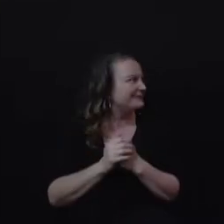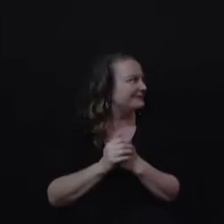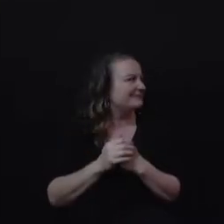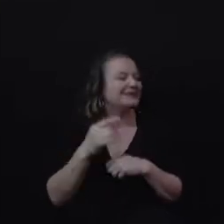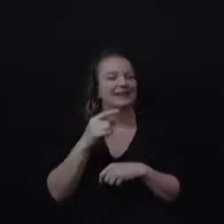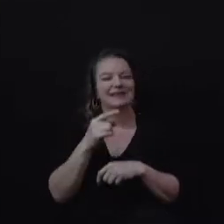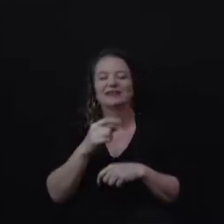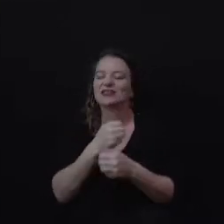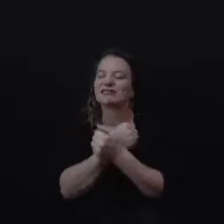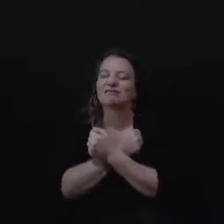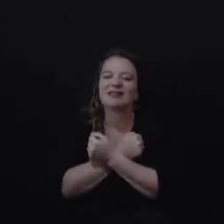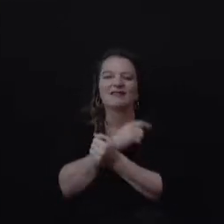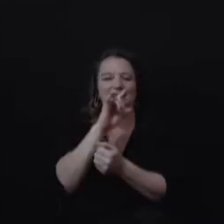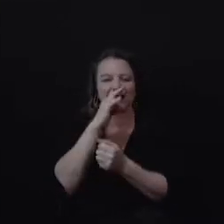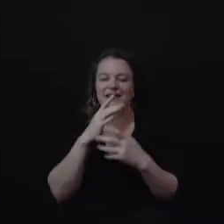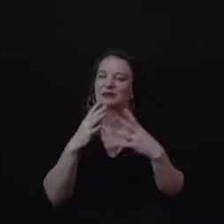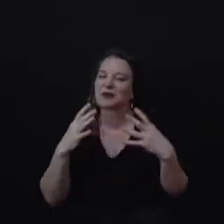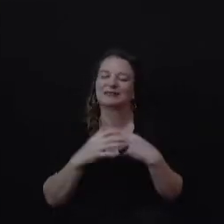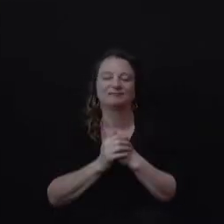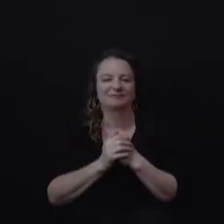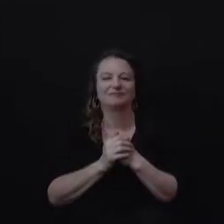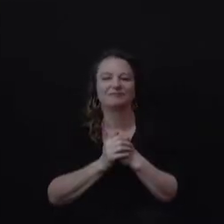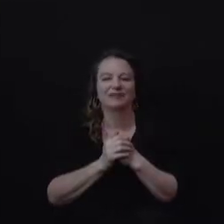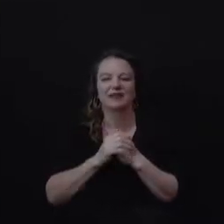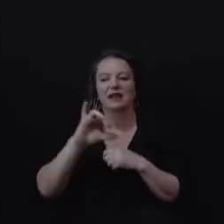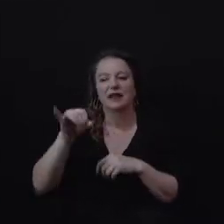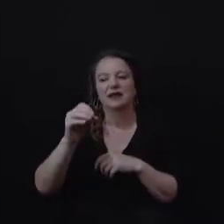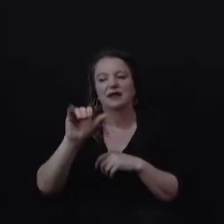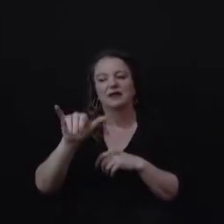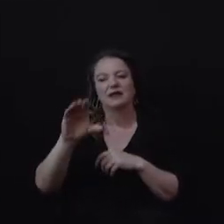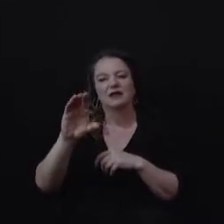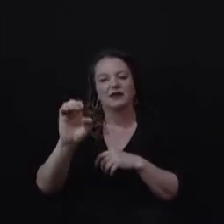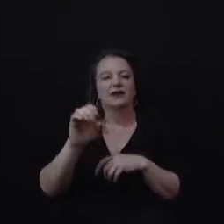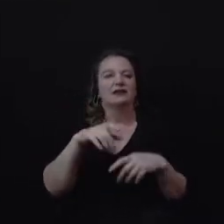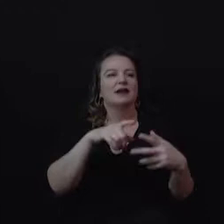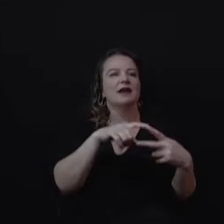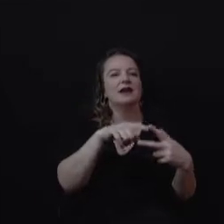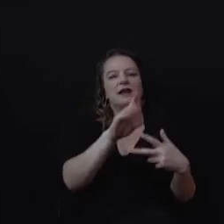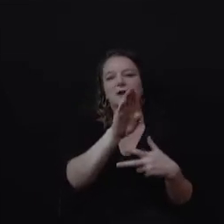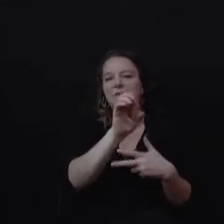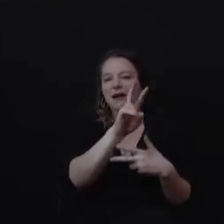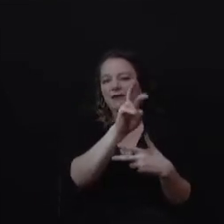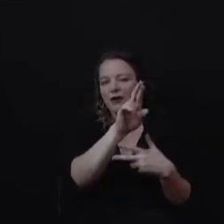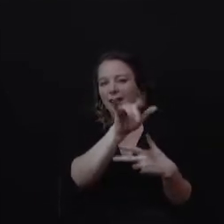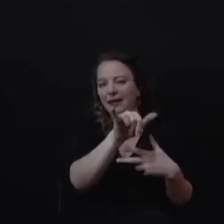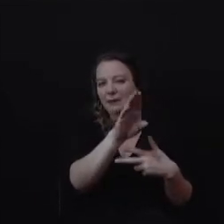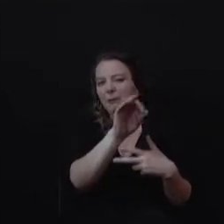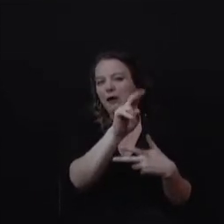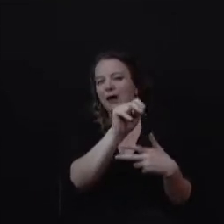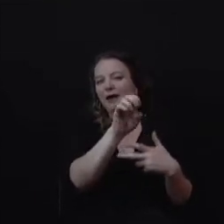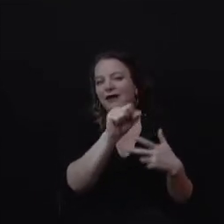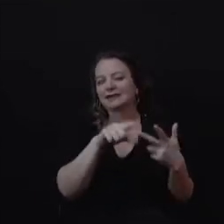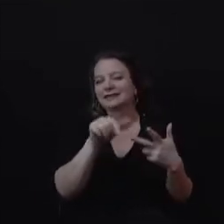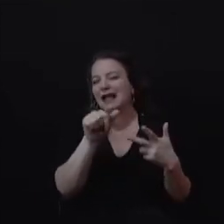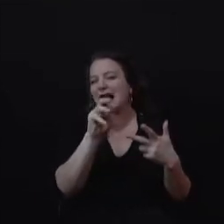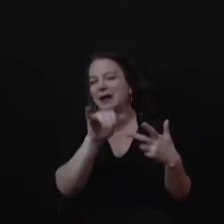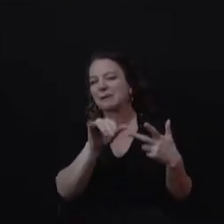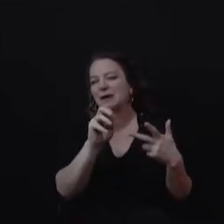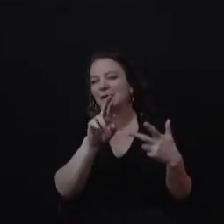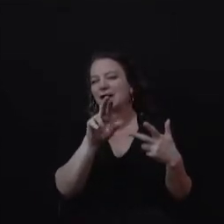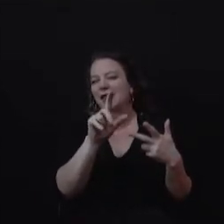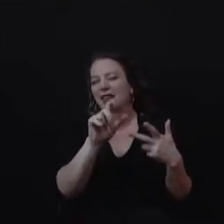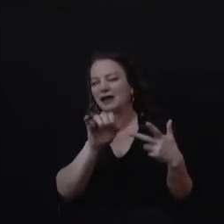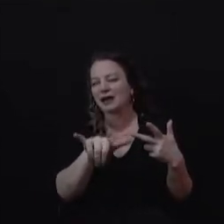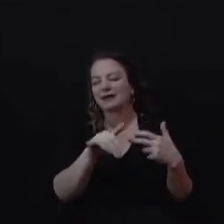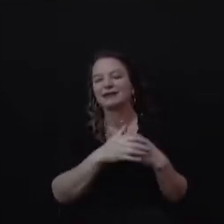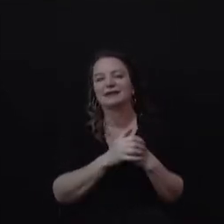loves these kids so well. And Joyce and Beverly Barnes and Mandy Jones and Amy Morrow, she had some help too. But